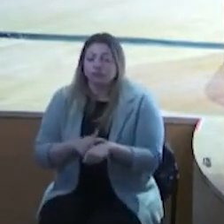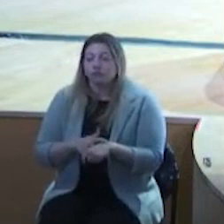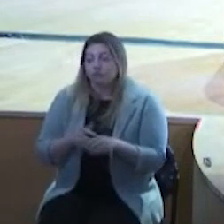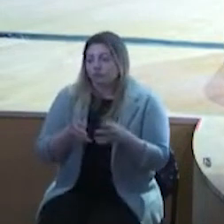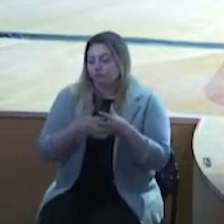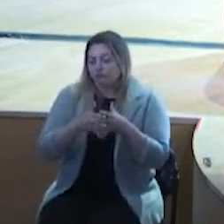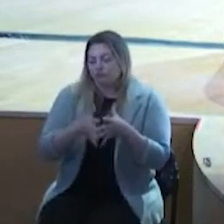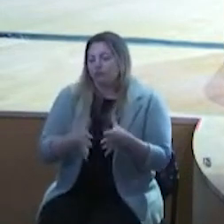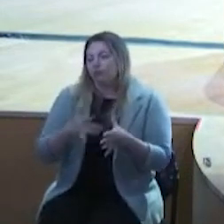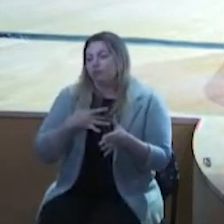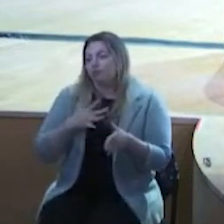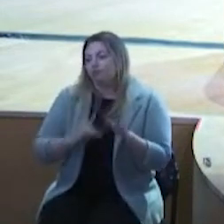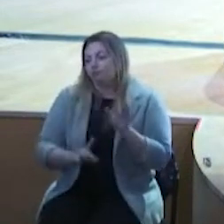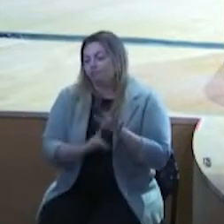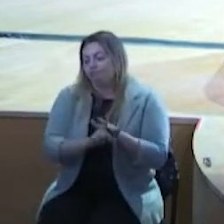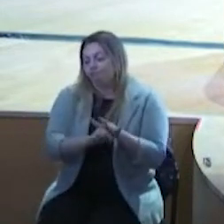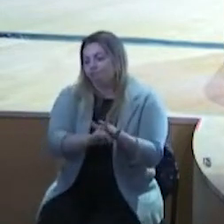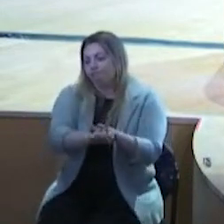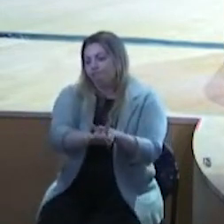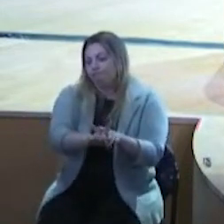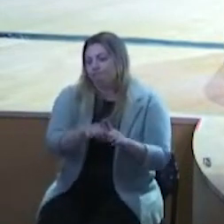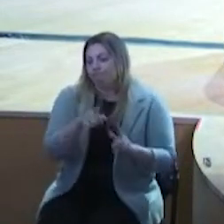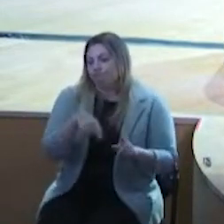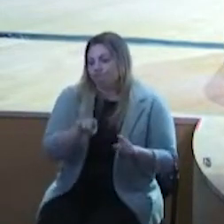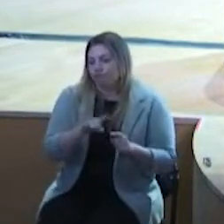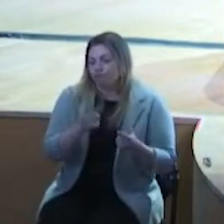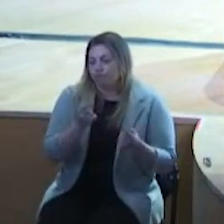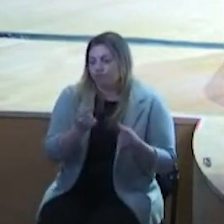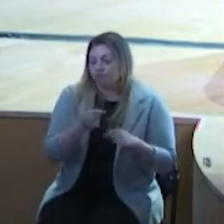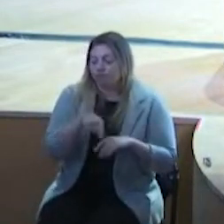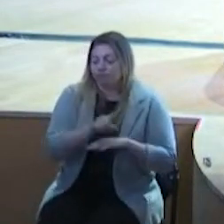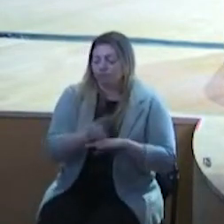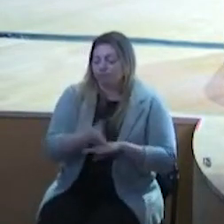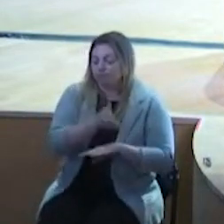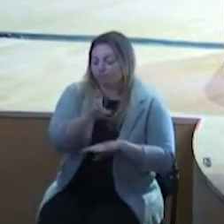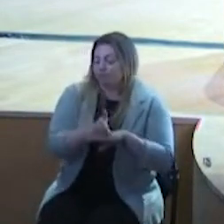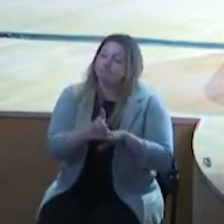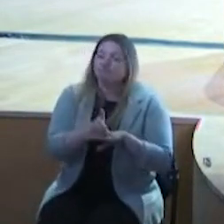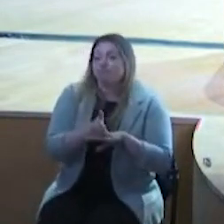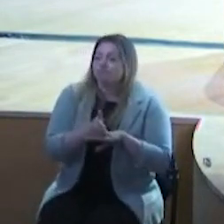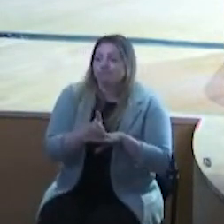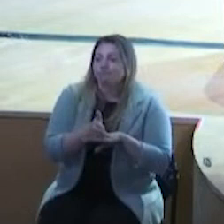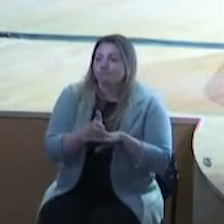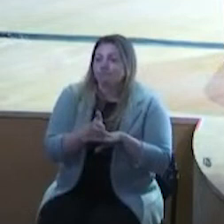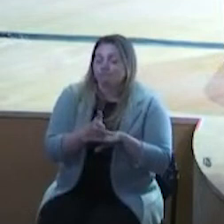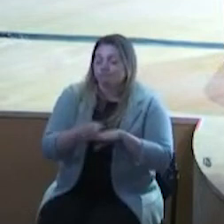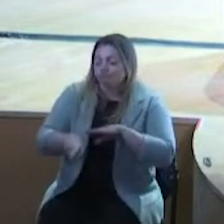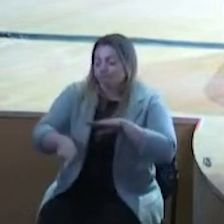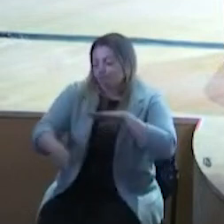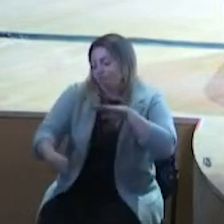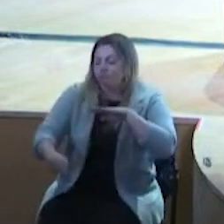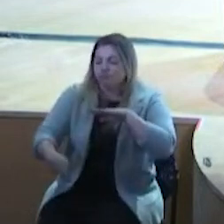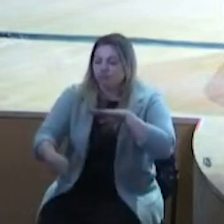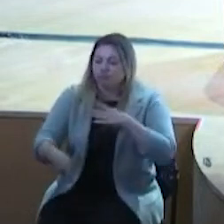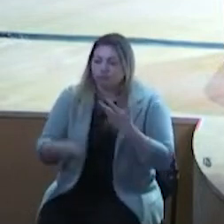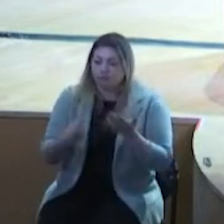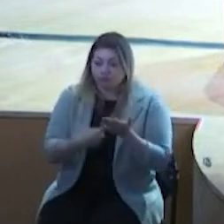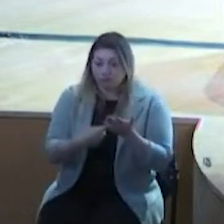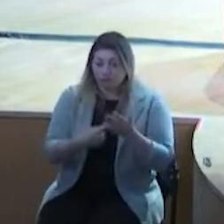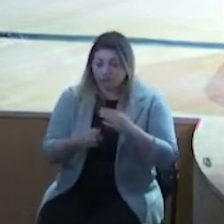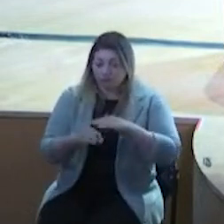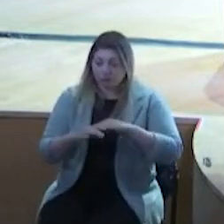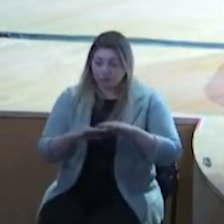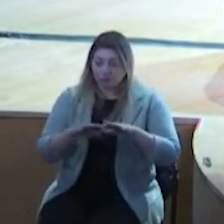Americans show up in our water and they park. And sometimes the tide is pretty great and